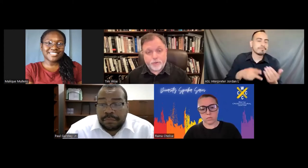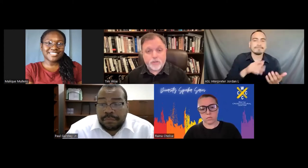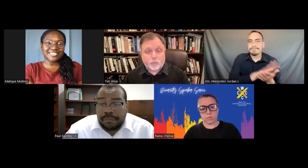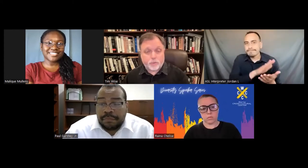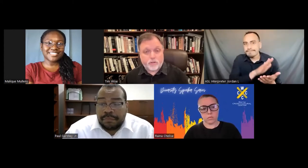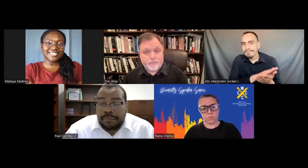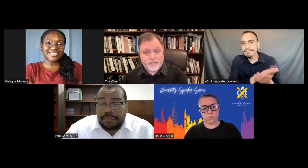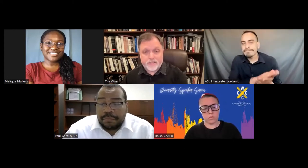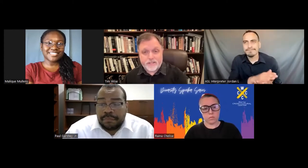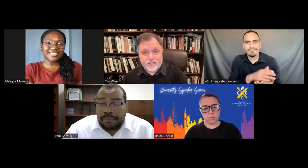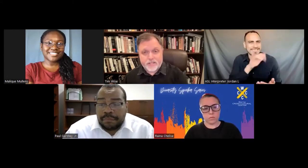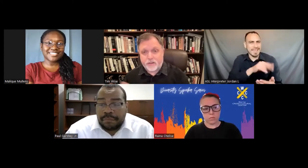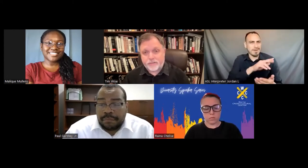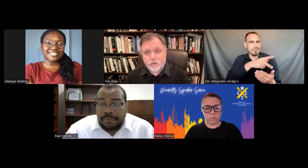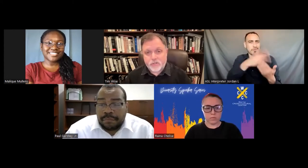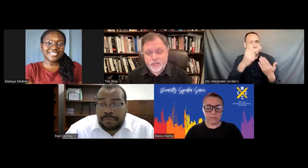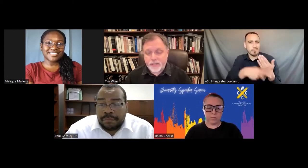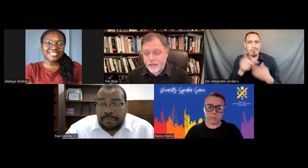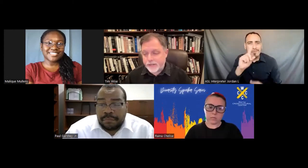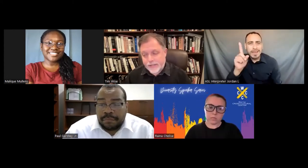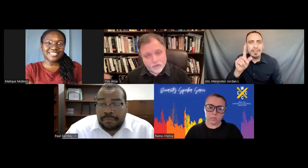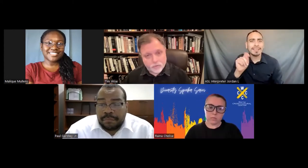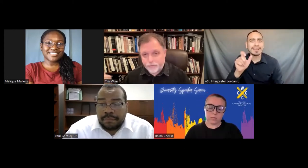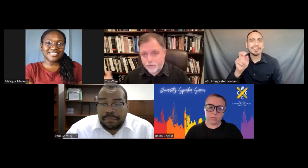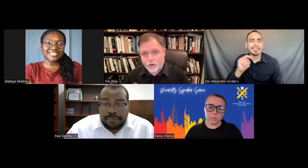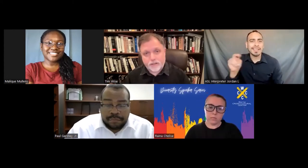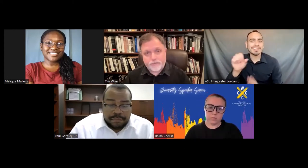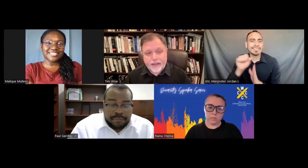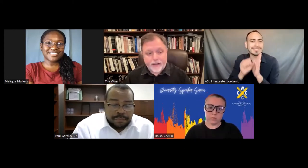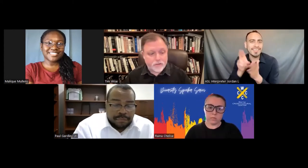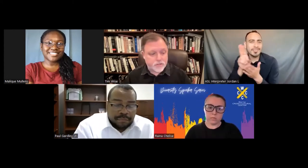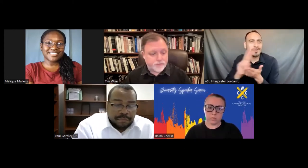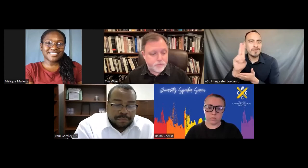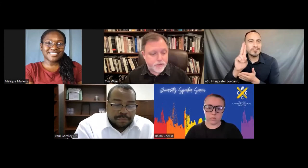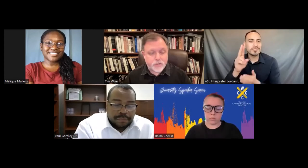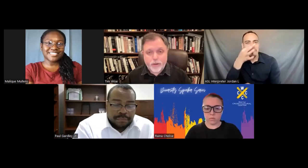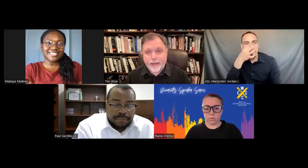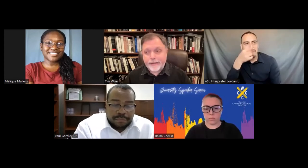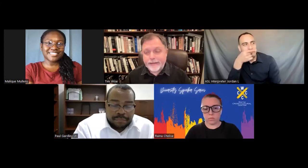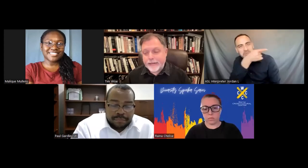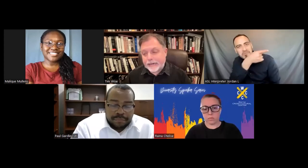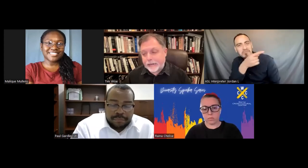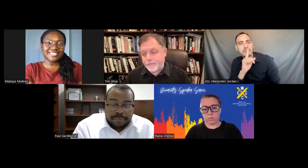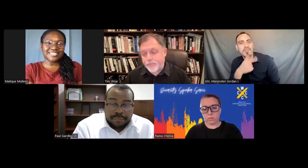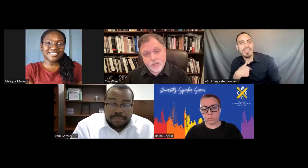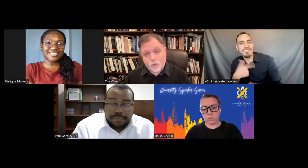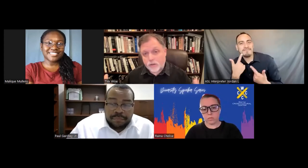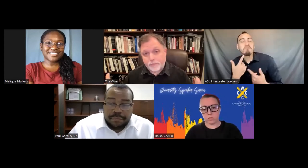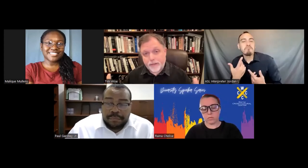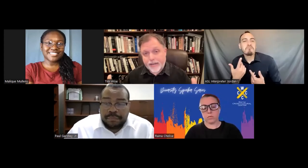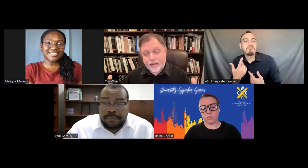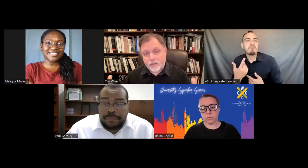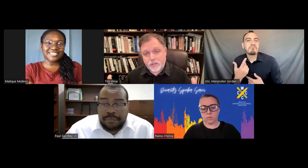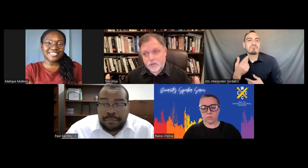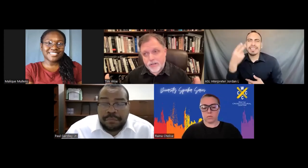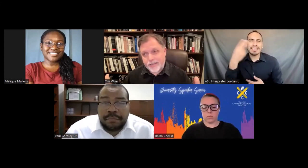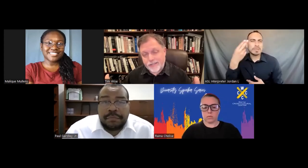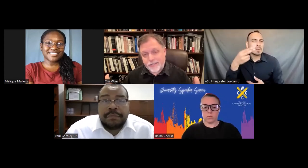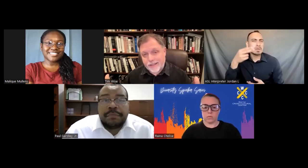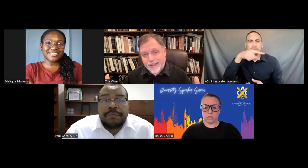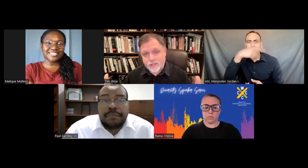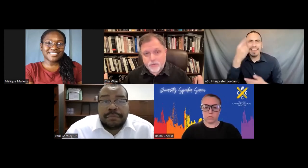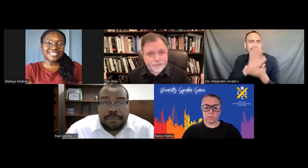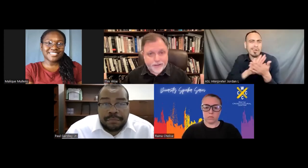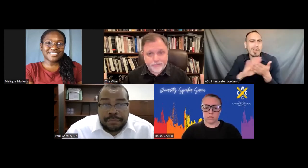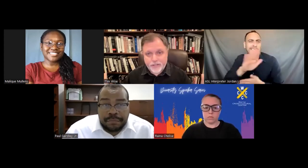in a preschool program at Tennessee State University, down the road from where I live now, just a few minutes away. Historically Black college, 30 kids